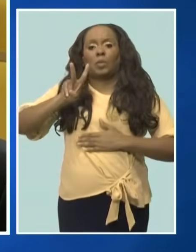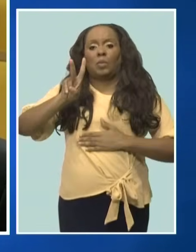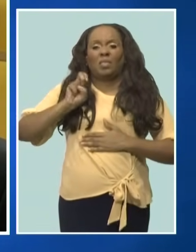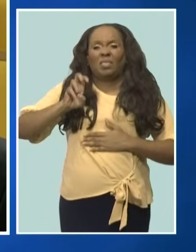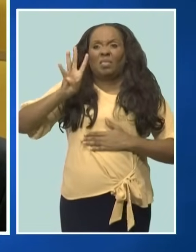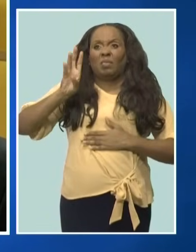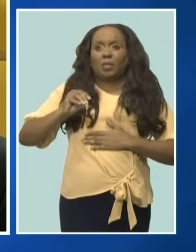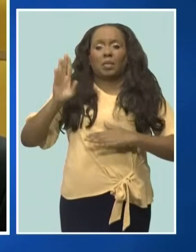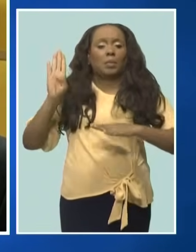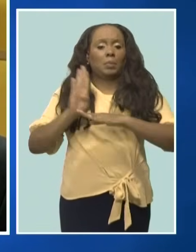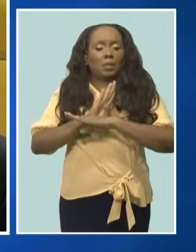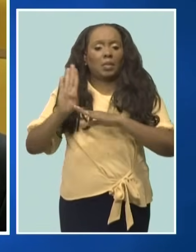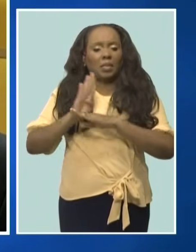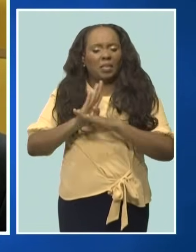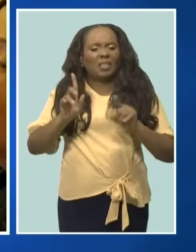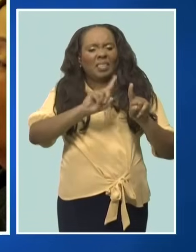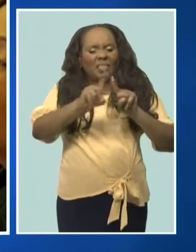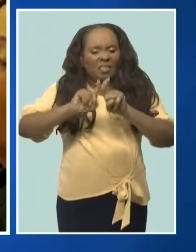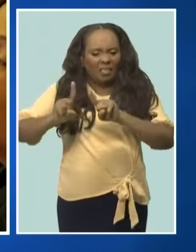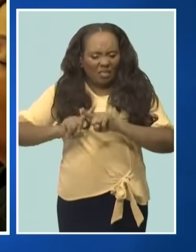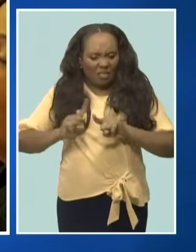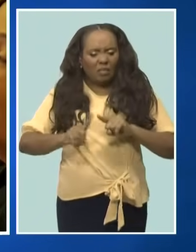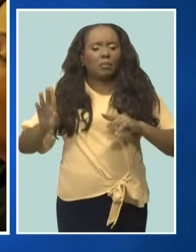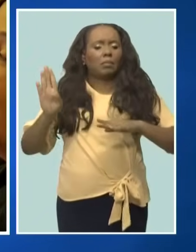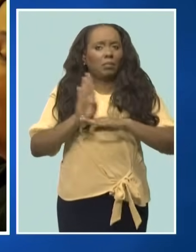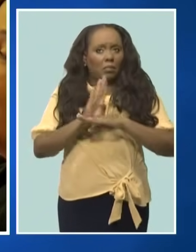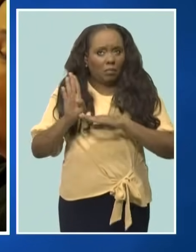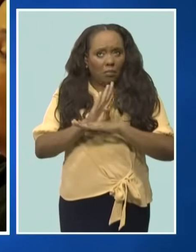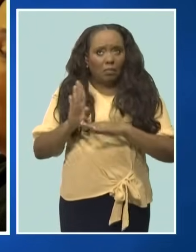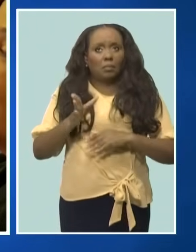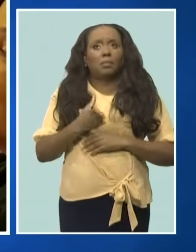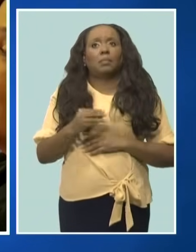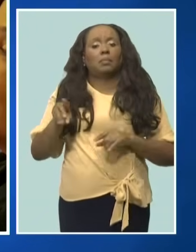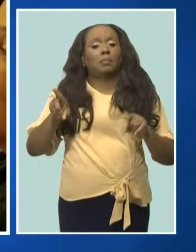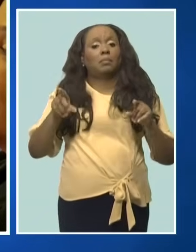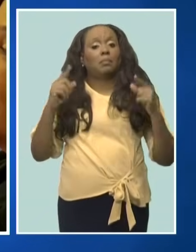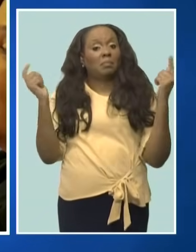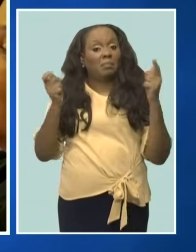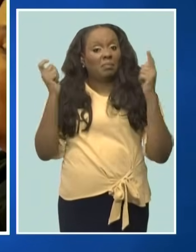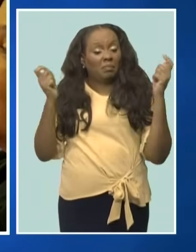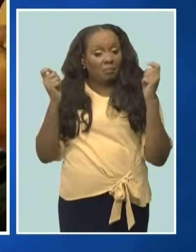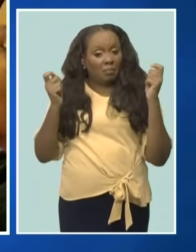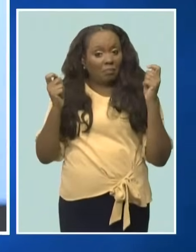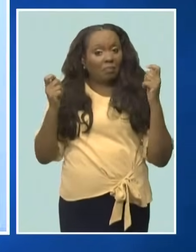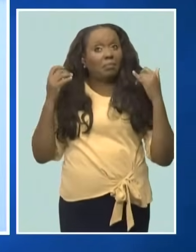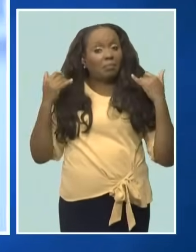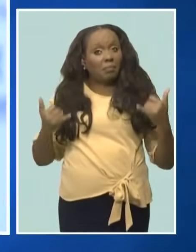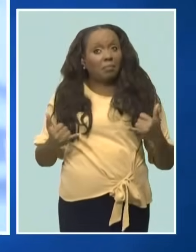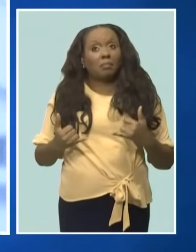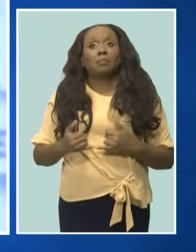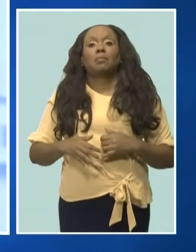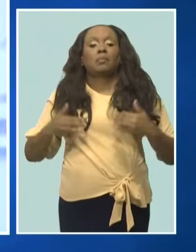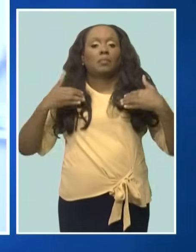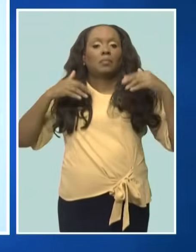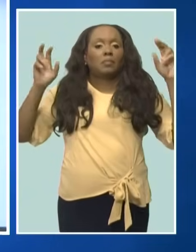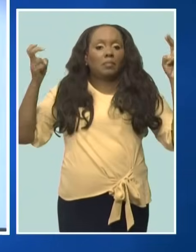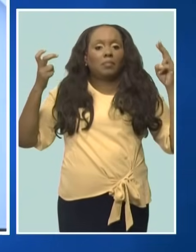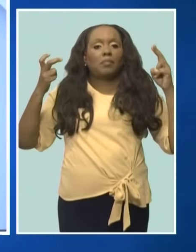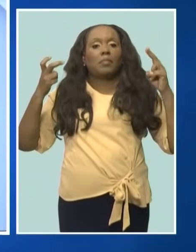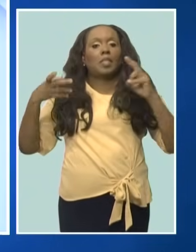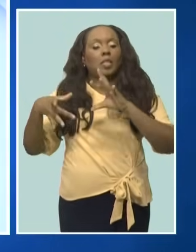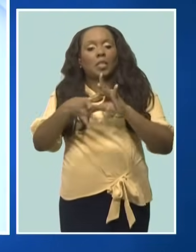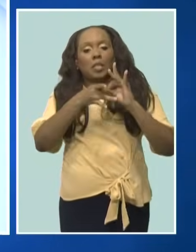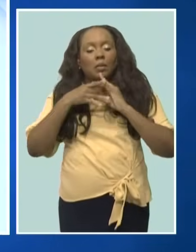businesses across diverse sectors of Barbados, and the celebrated milestone is under the theme, Collaborate,